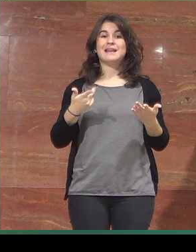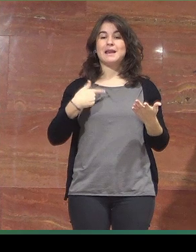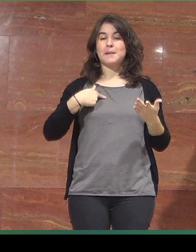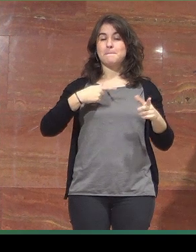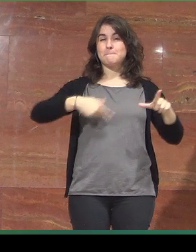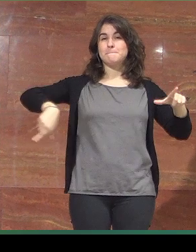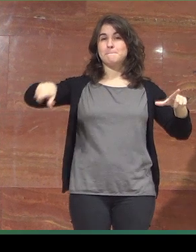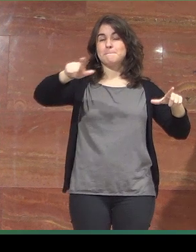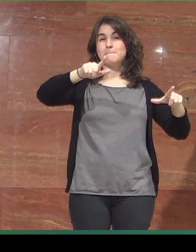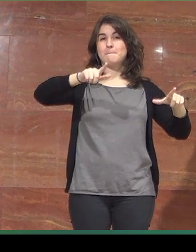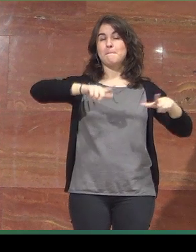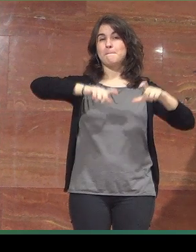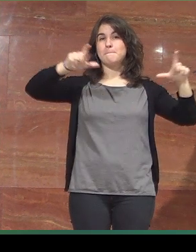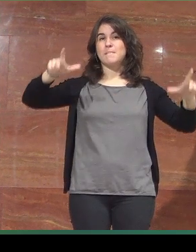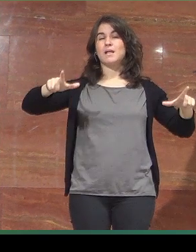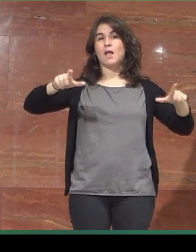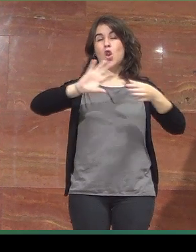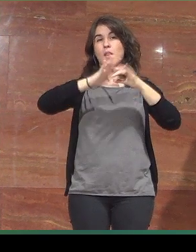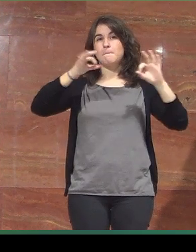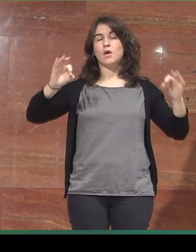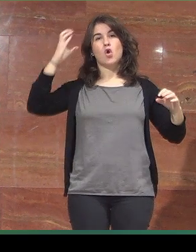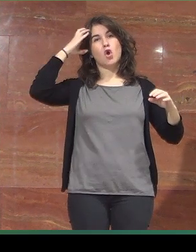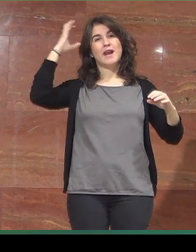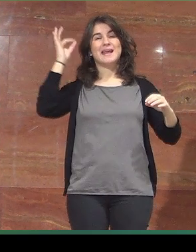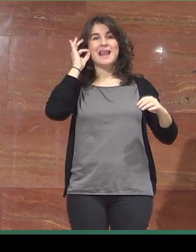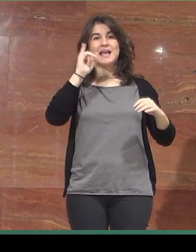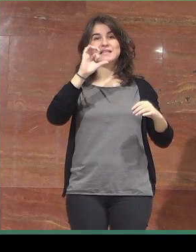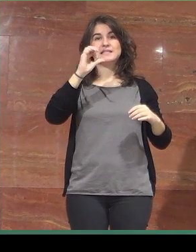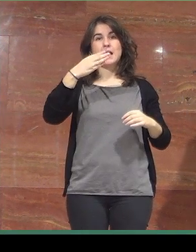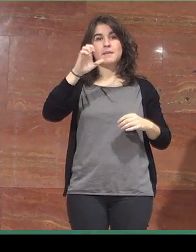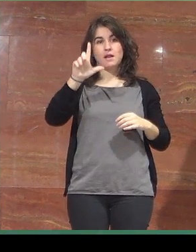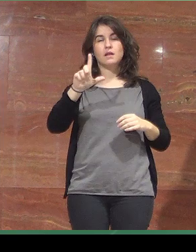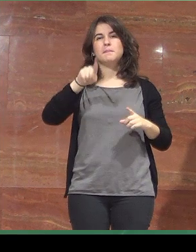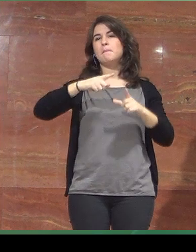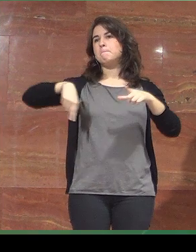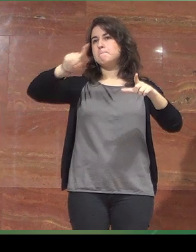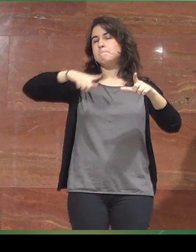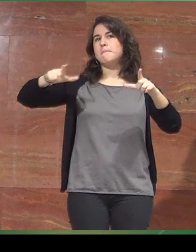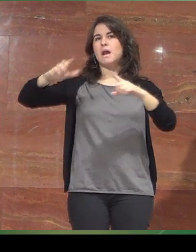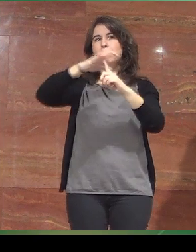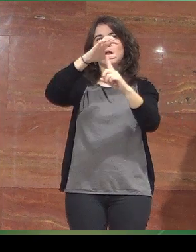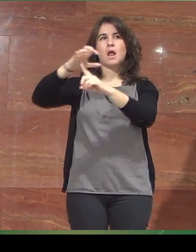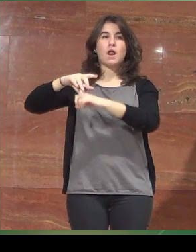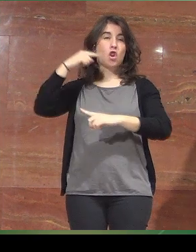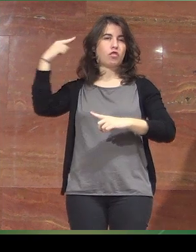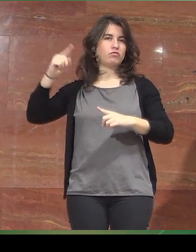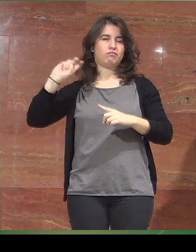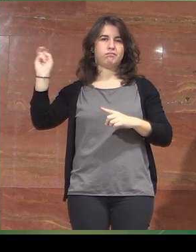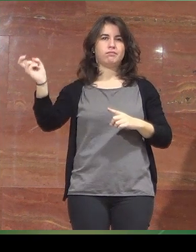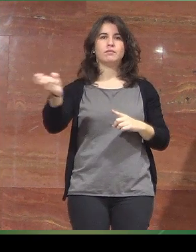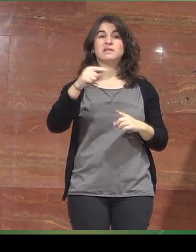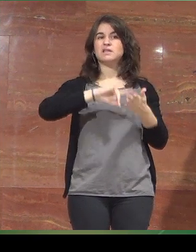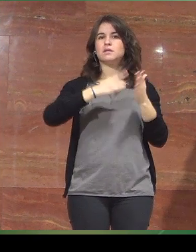other parks in London. So it's a system that we developed that could be expanded, and presently is being rolled out